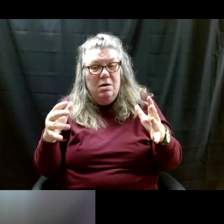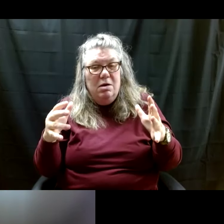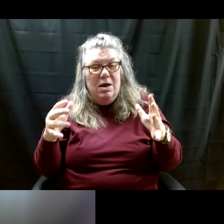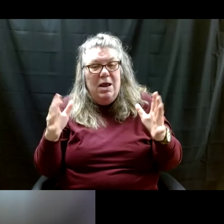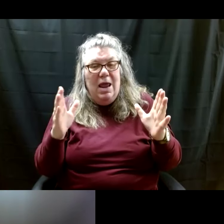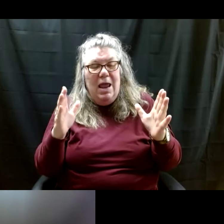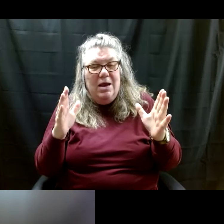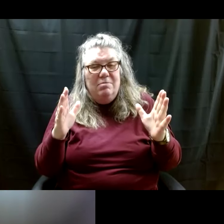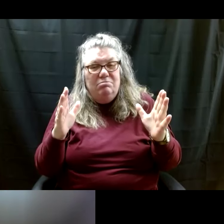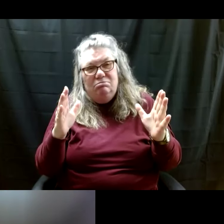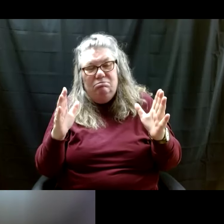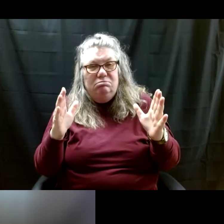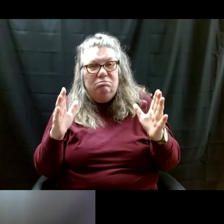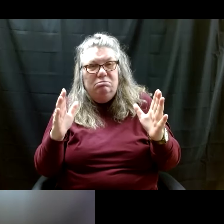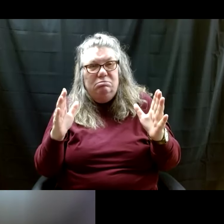from that